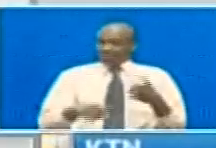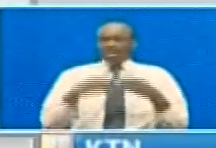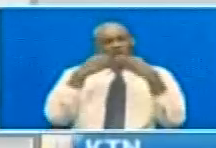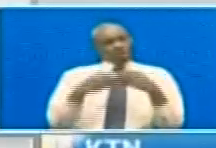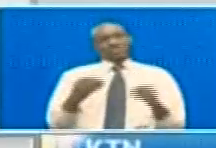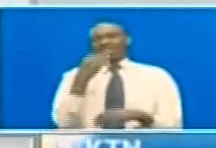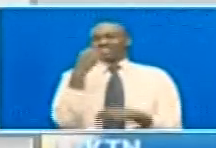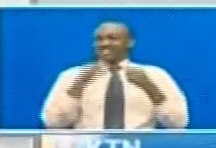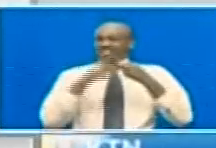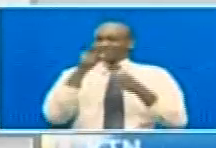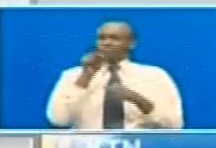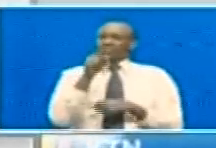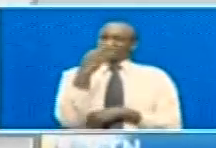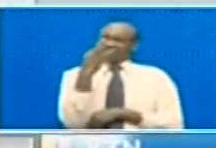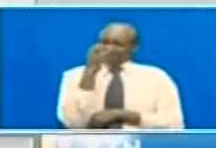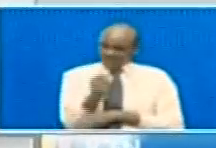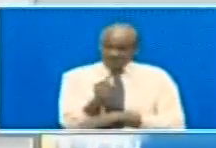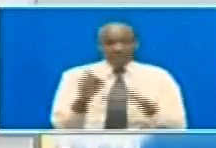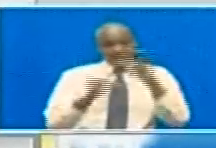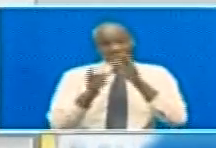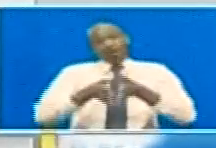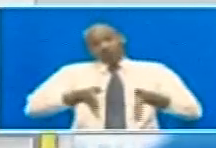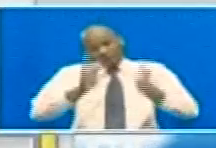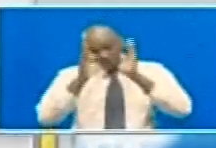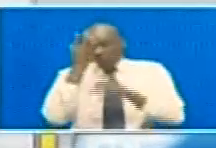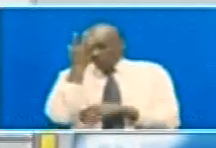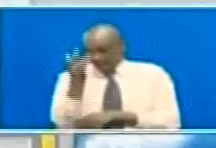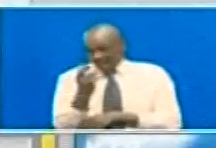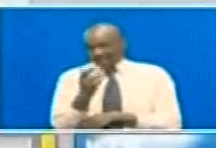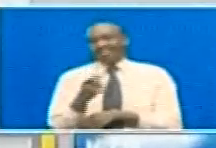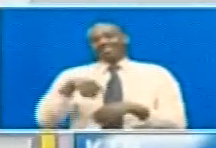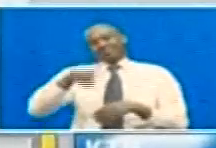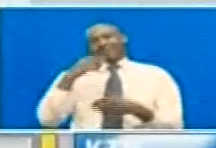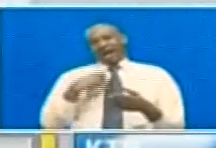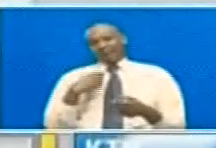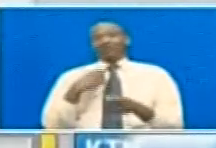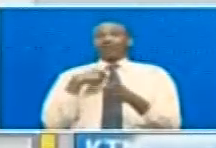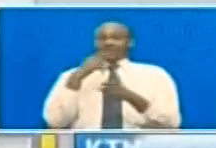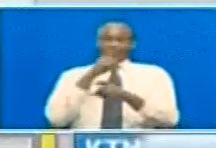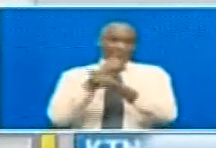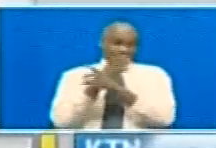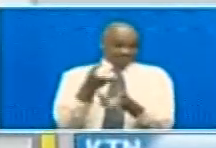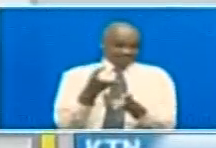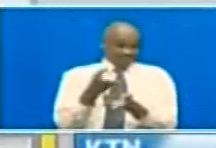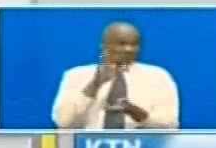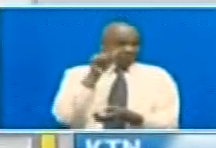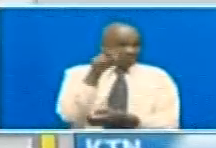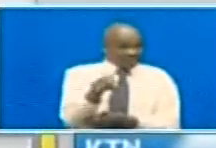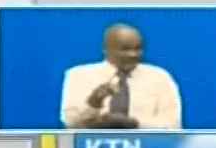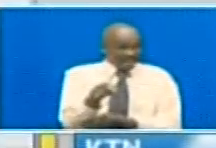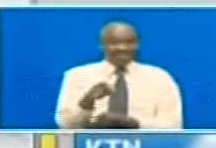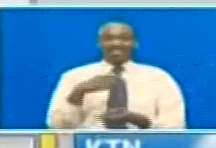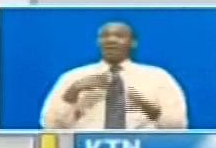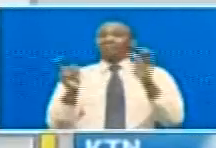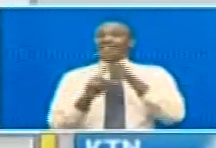6.35 million shillings in the Ministry of Roads owing to their cavalier attitude in defending public interest. And despite being devolved, the Ministry